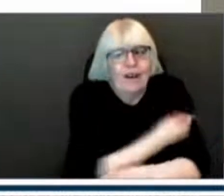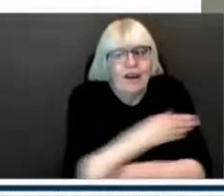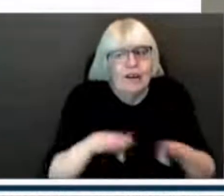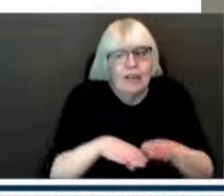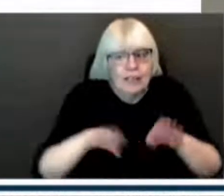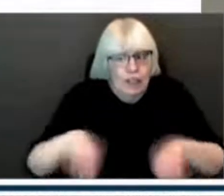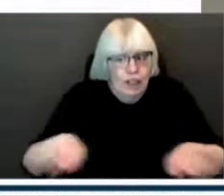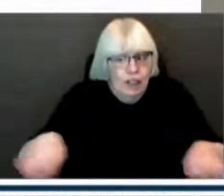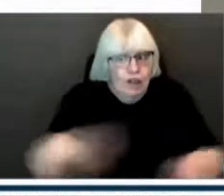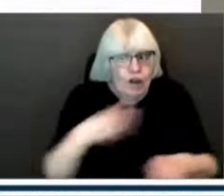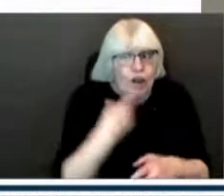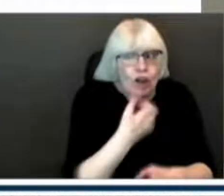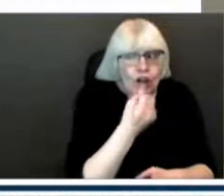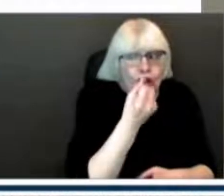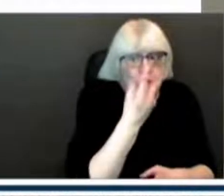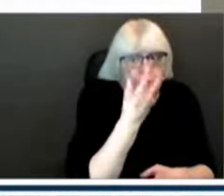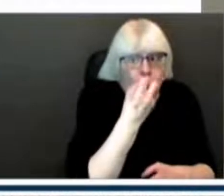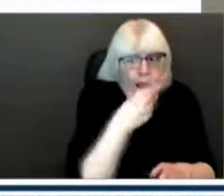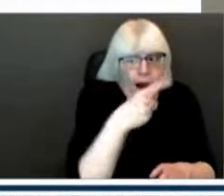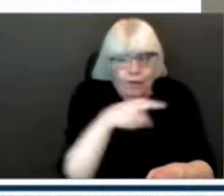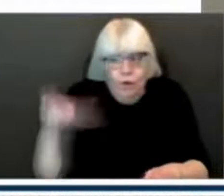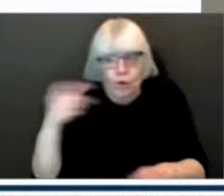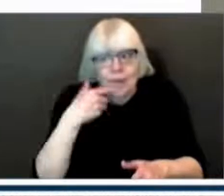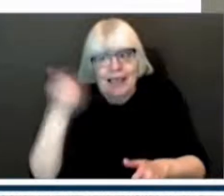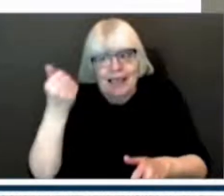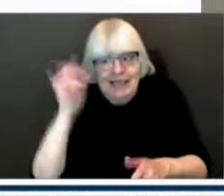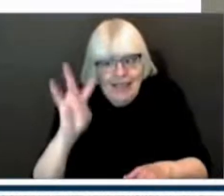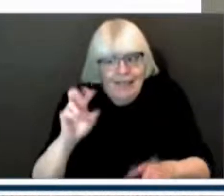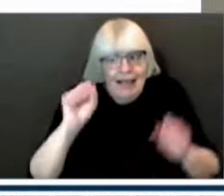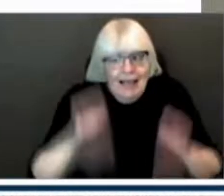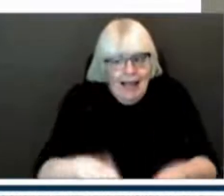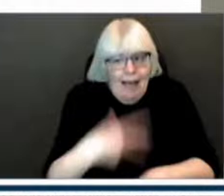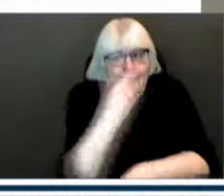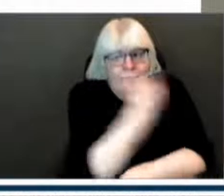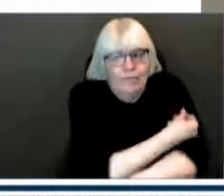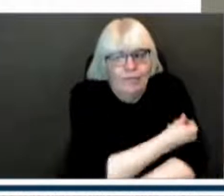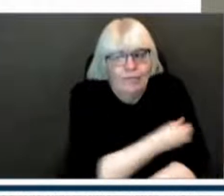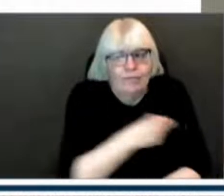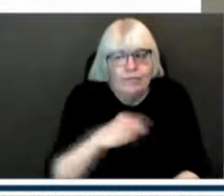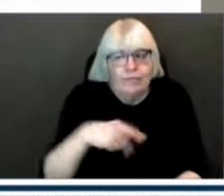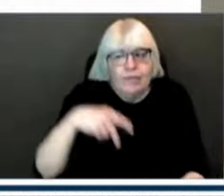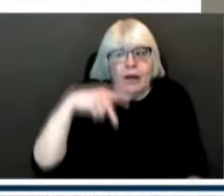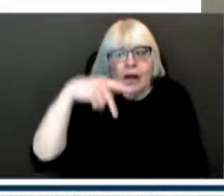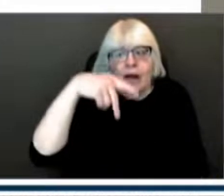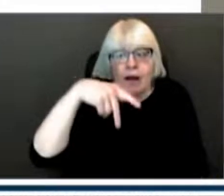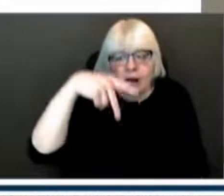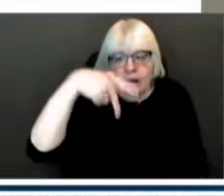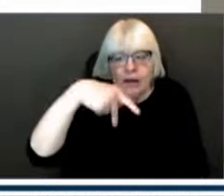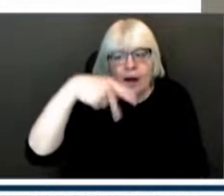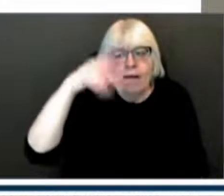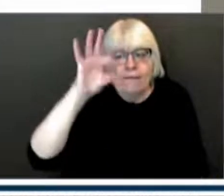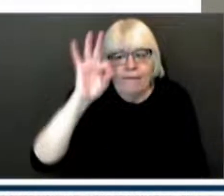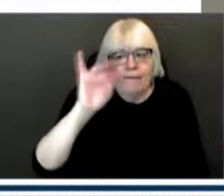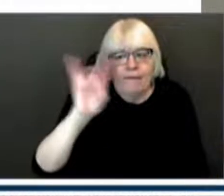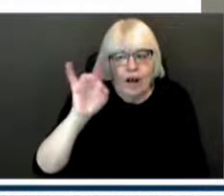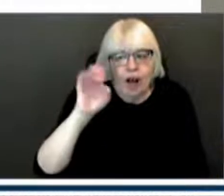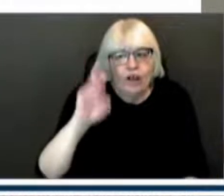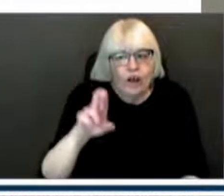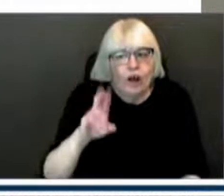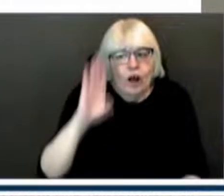of Pfizer vaccine, and it has to be at least 168 days after their second dose in their primary